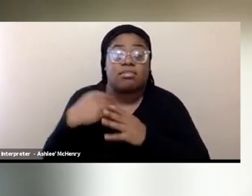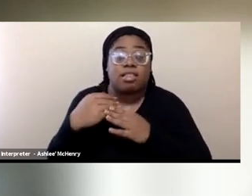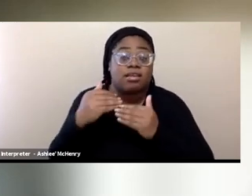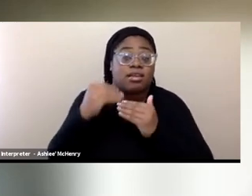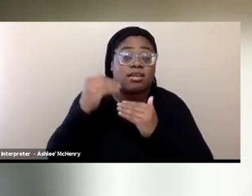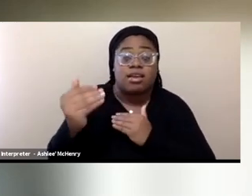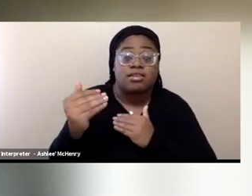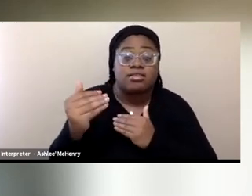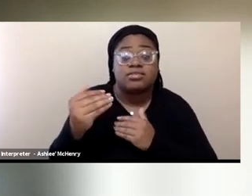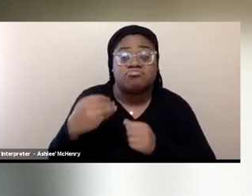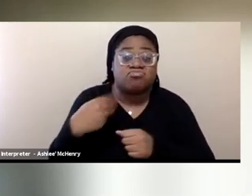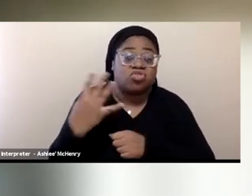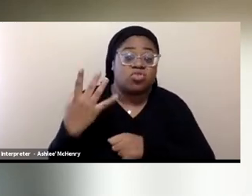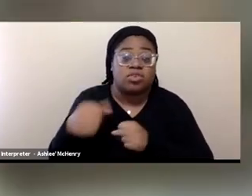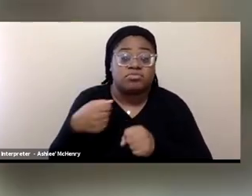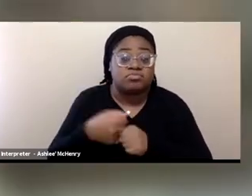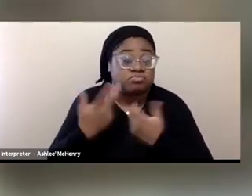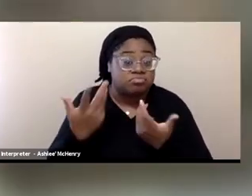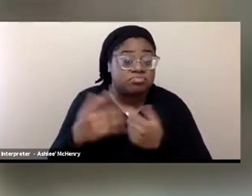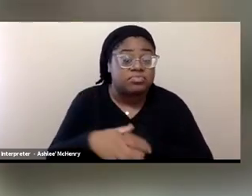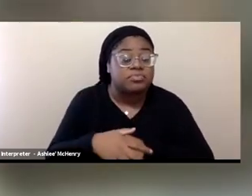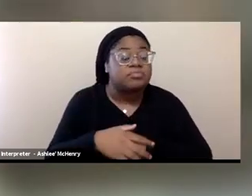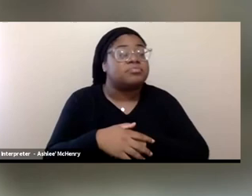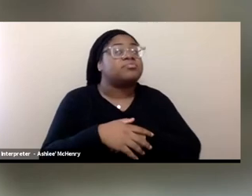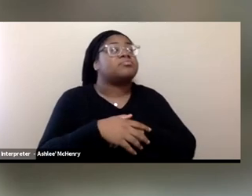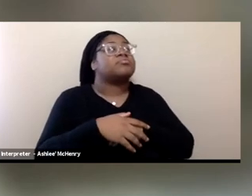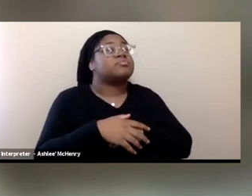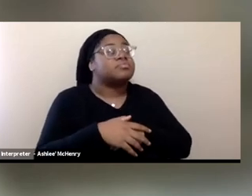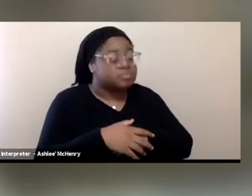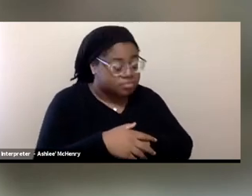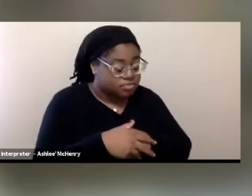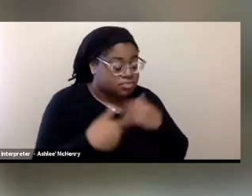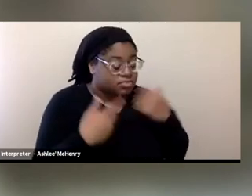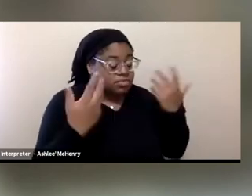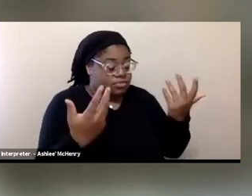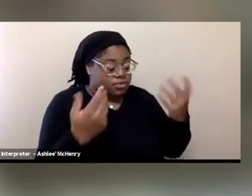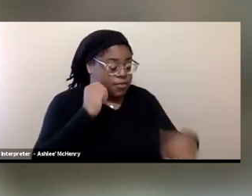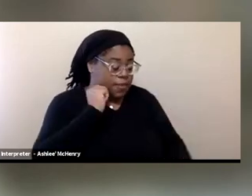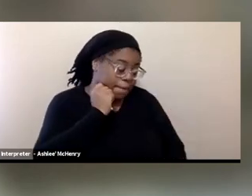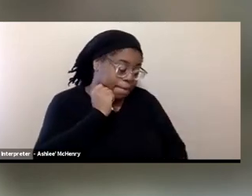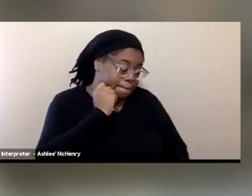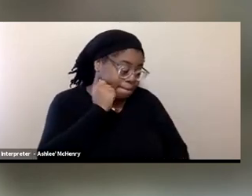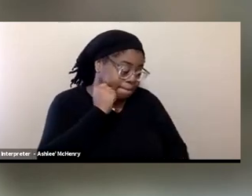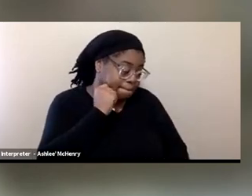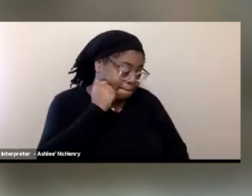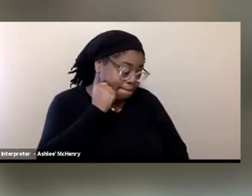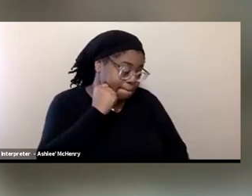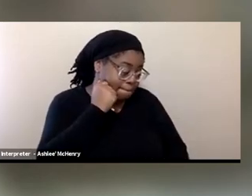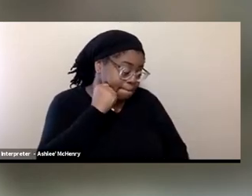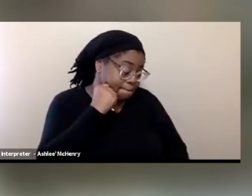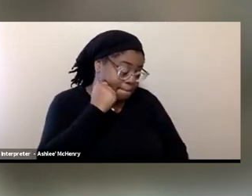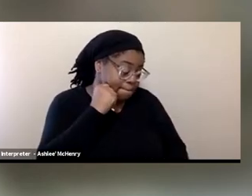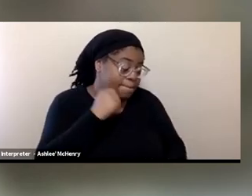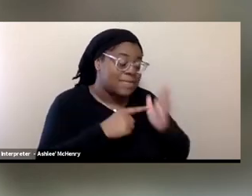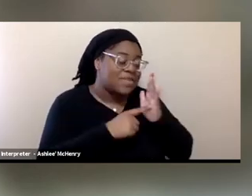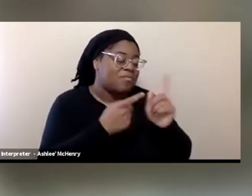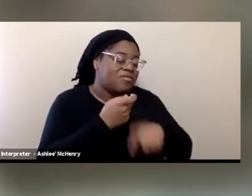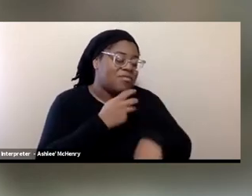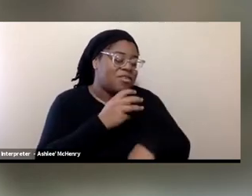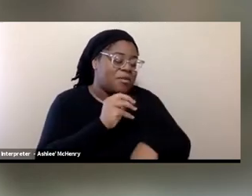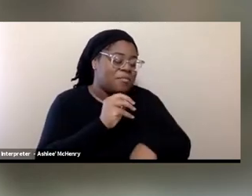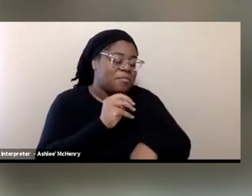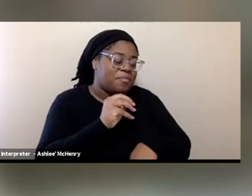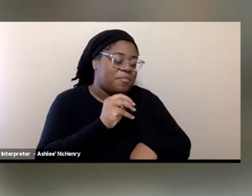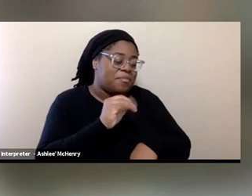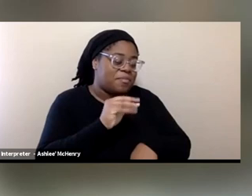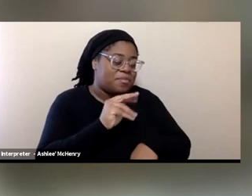you know, few years? Mm-hmm. Well, just taking an example from Mira, the show